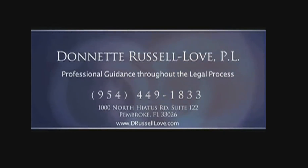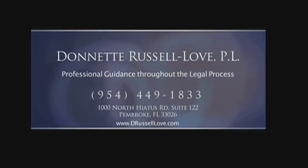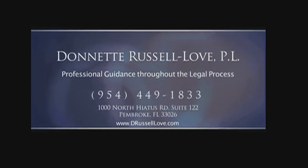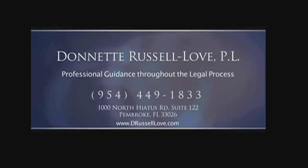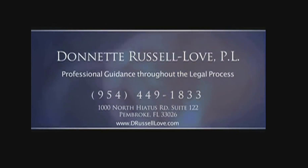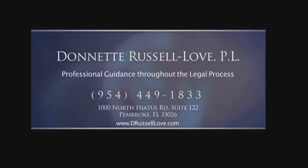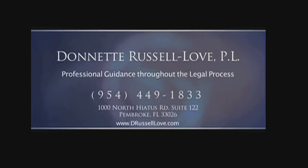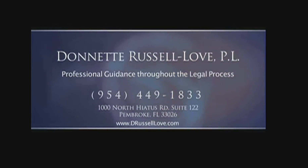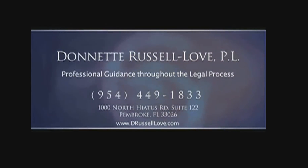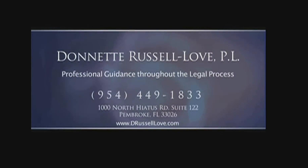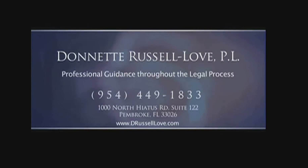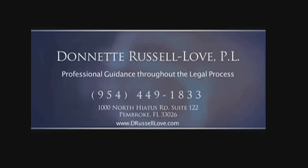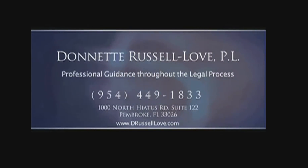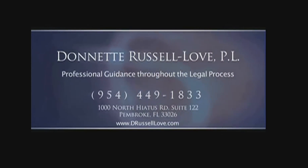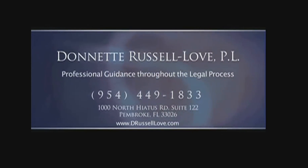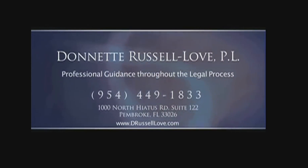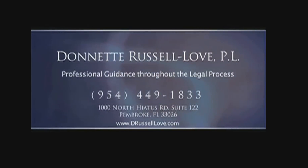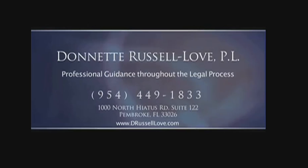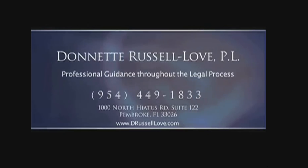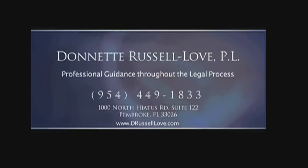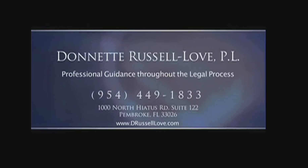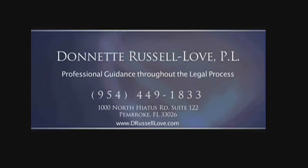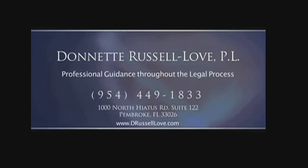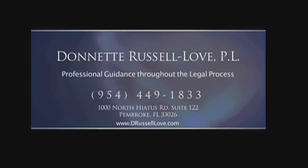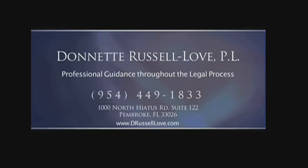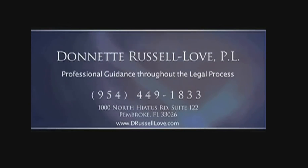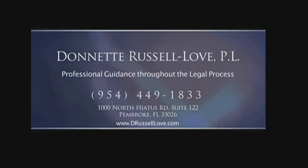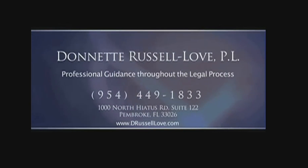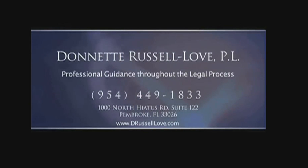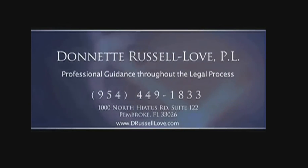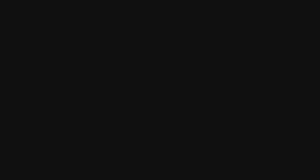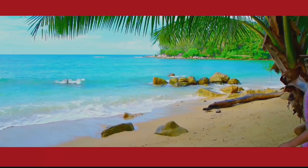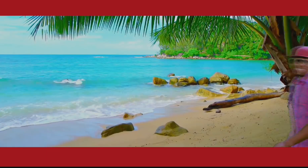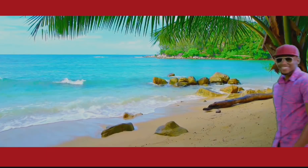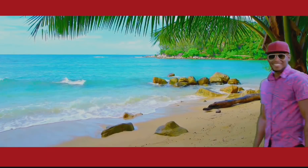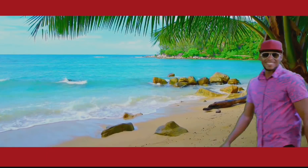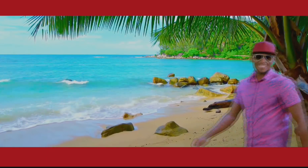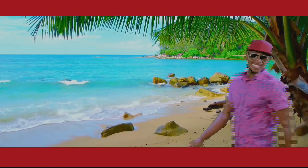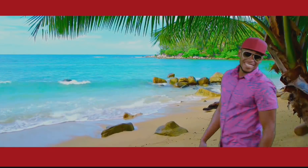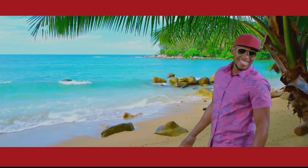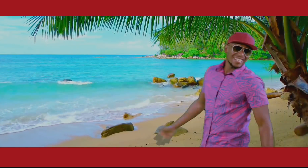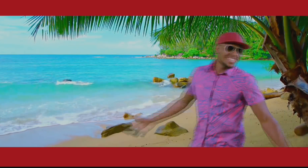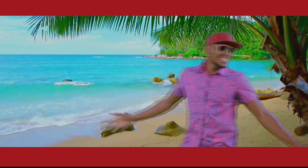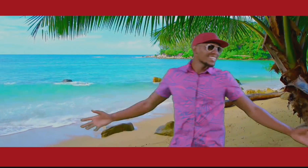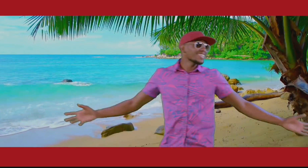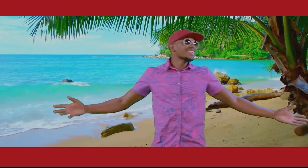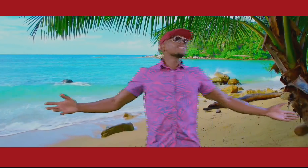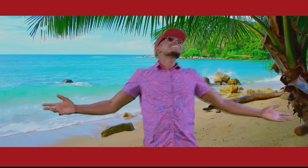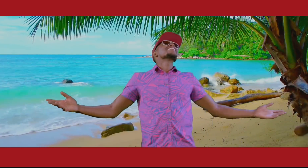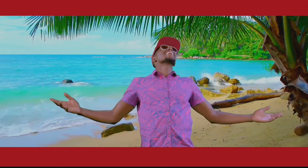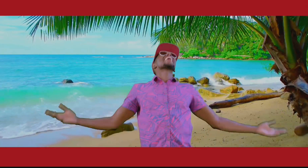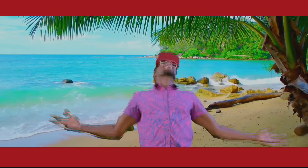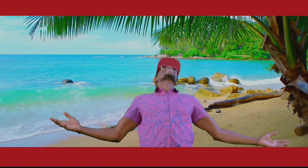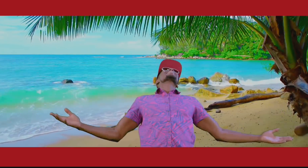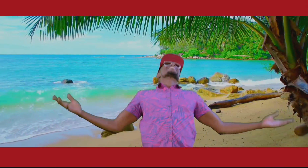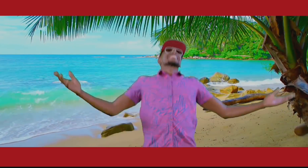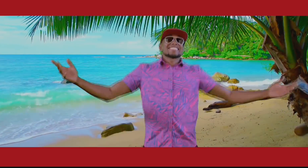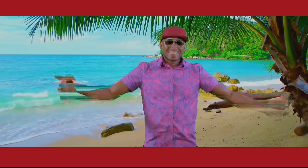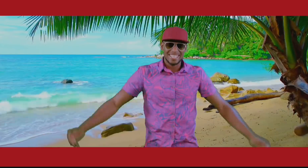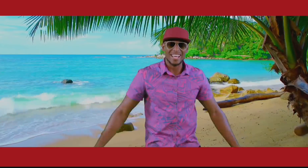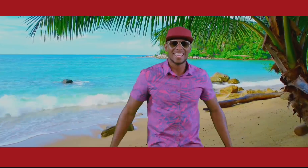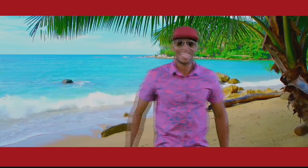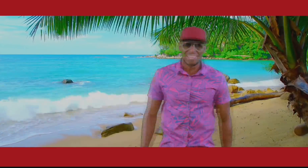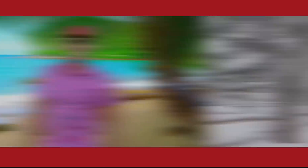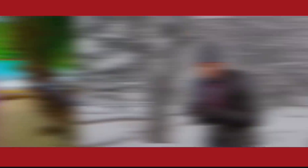954-449-1833 or visit us at drusselllove.com. Your life is in the moment and on the go. And your